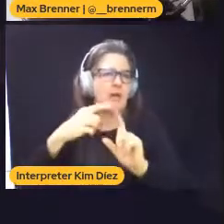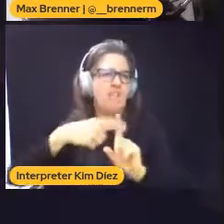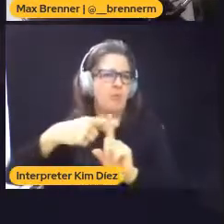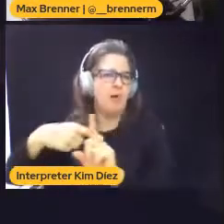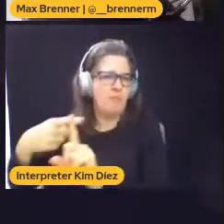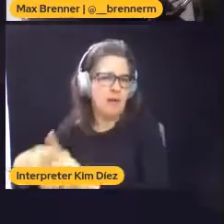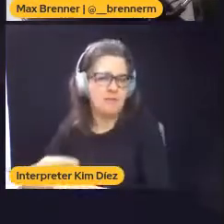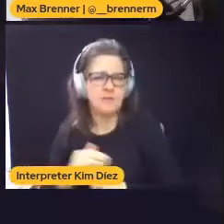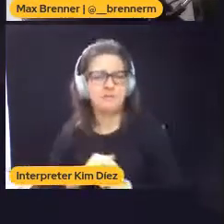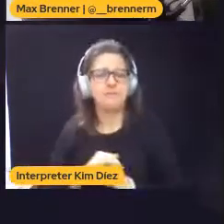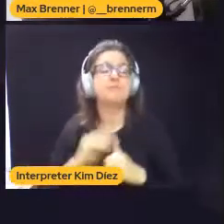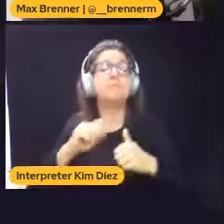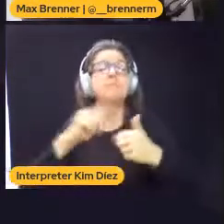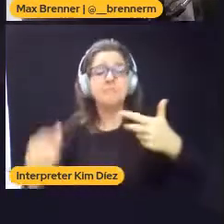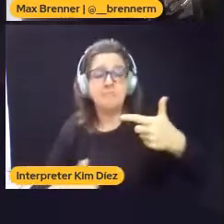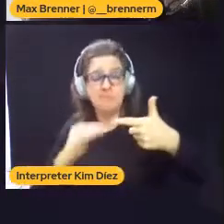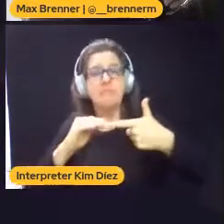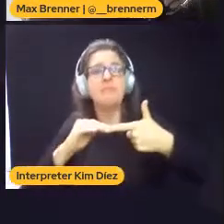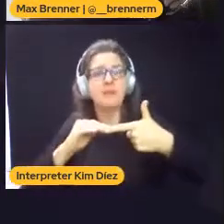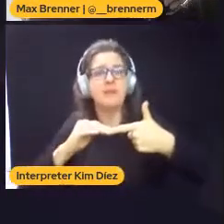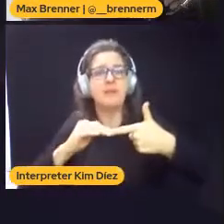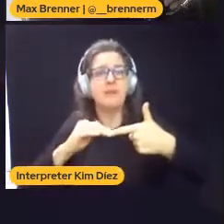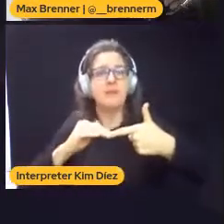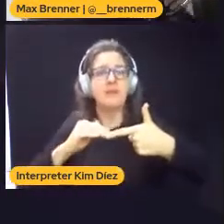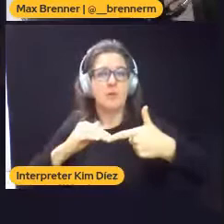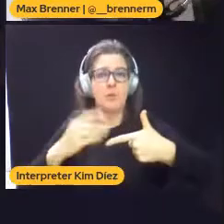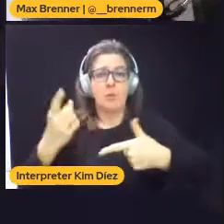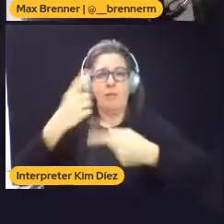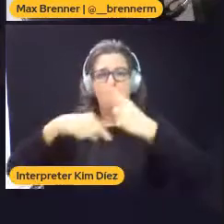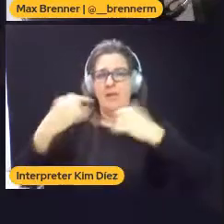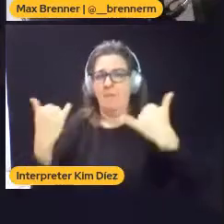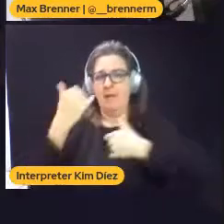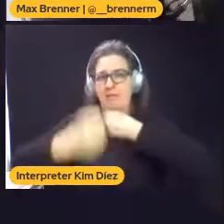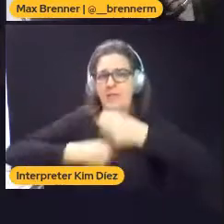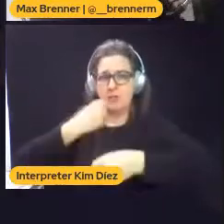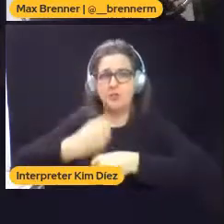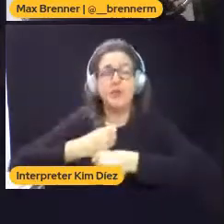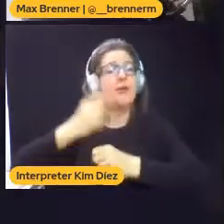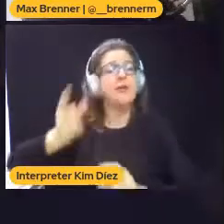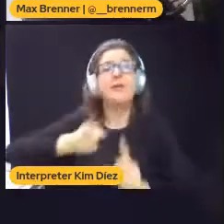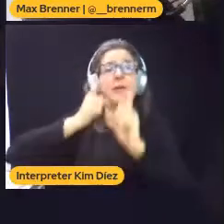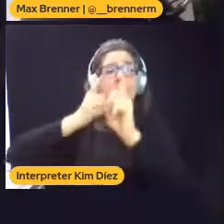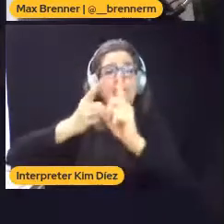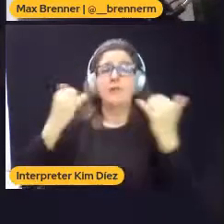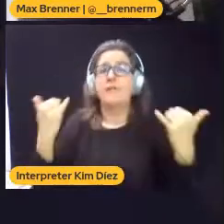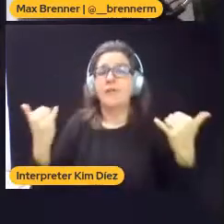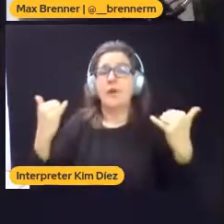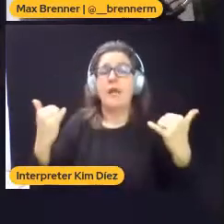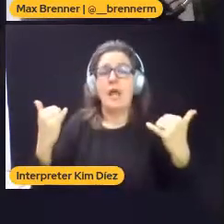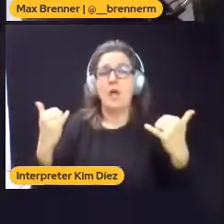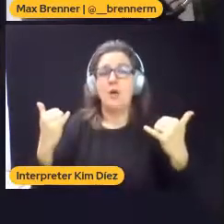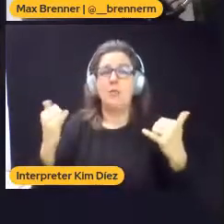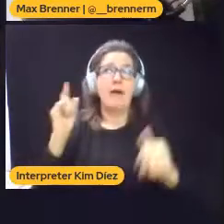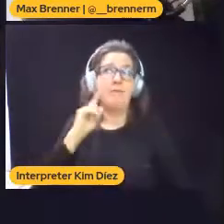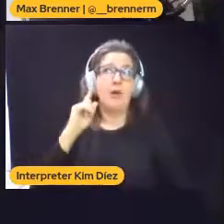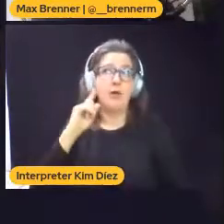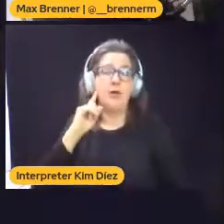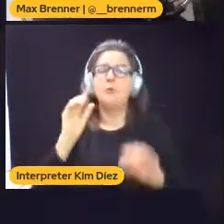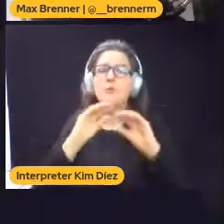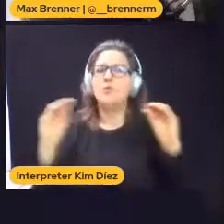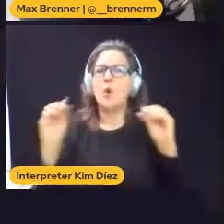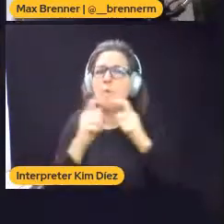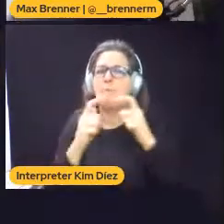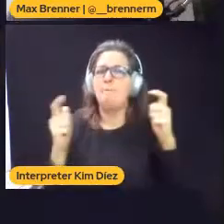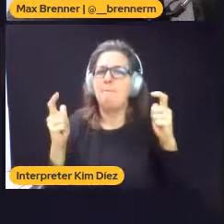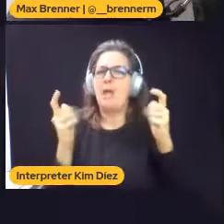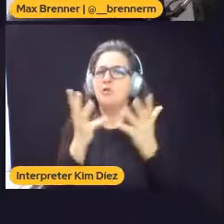And next big thing, 1.0 will be coming this year. The main goal for now, at least what I've heard, there won't be any major features coming